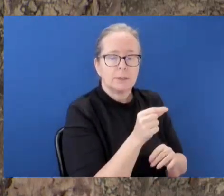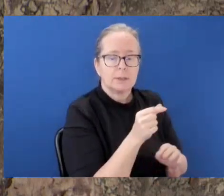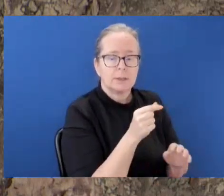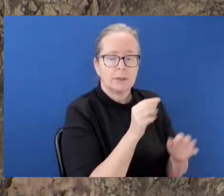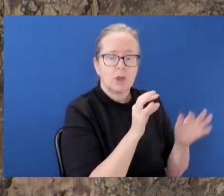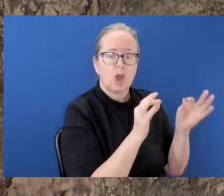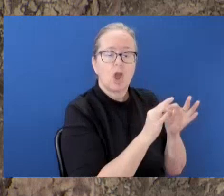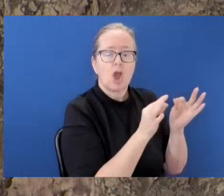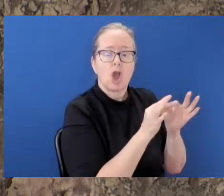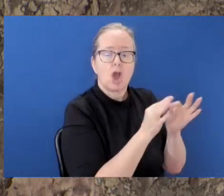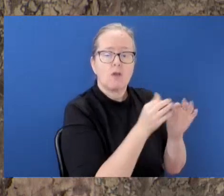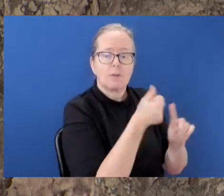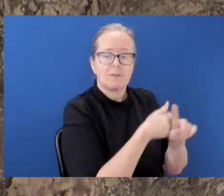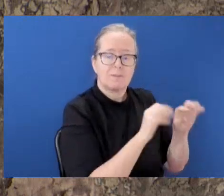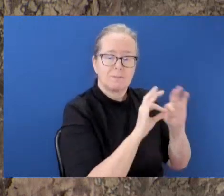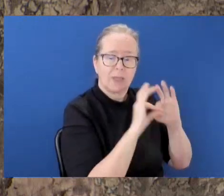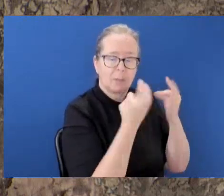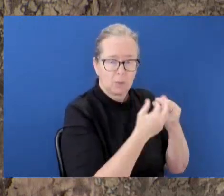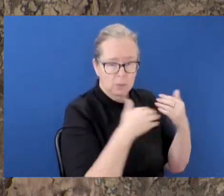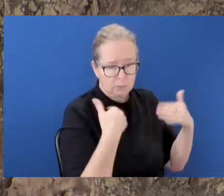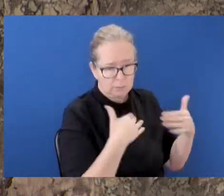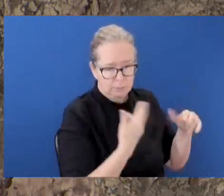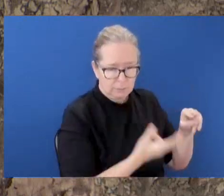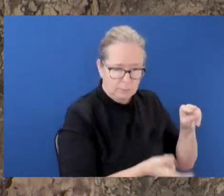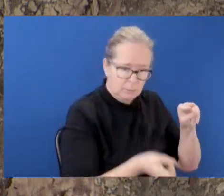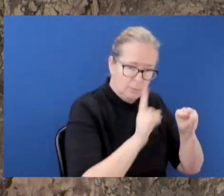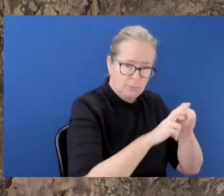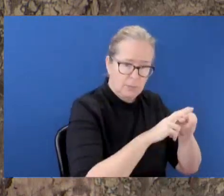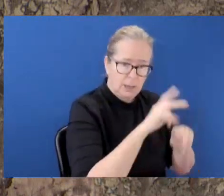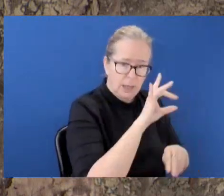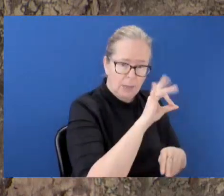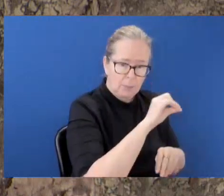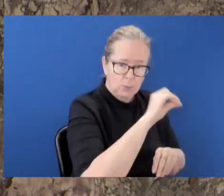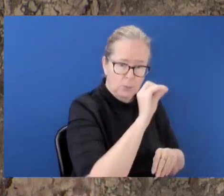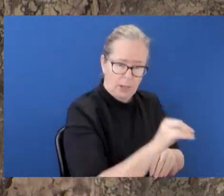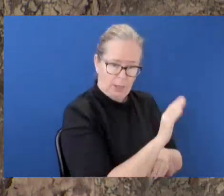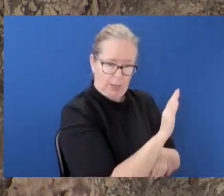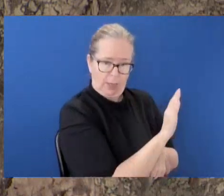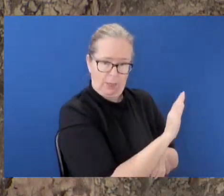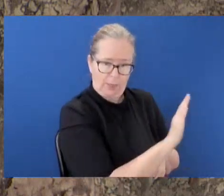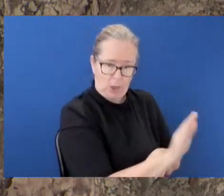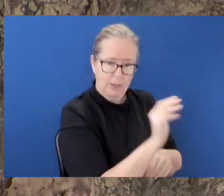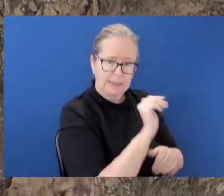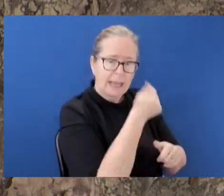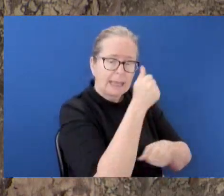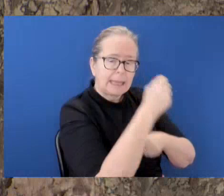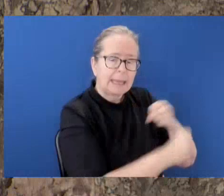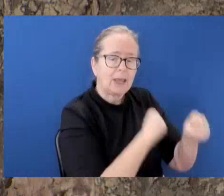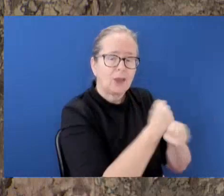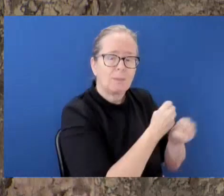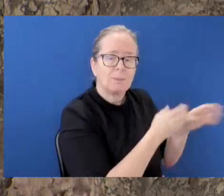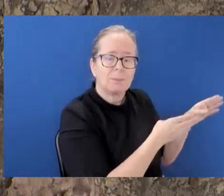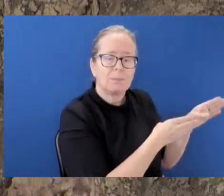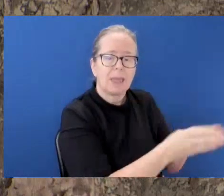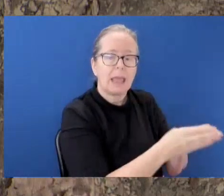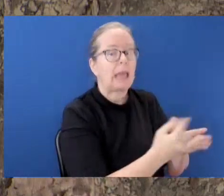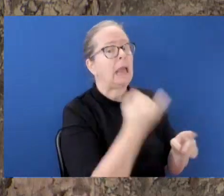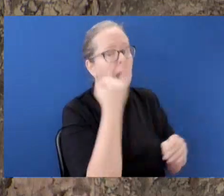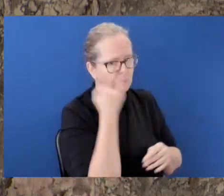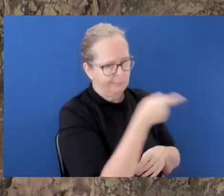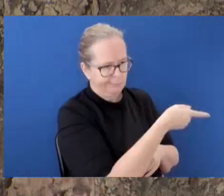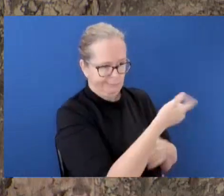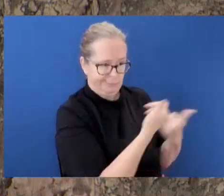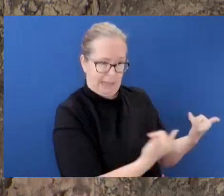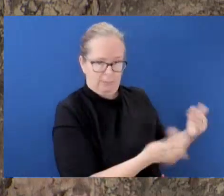Wow. Under their 10-year rates plan, if they were on this side of the House today, a BC family would be paying on average